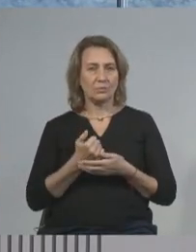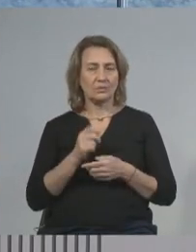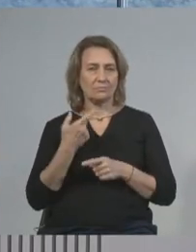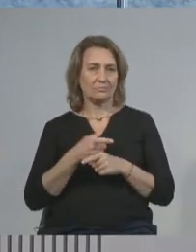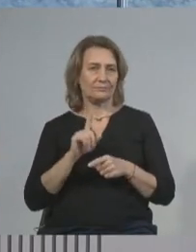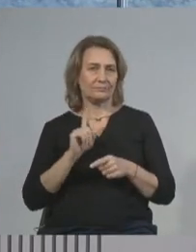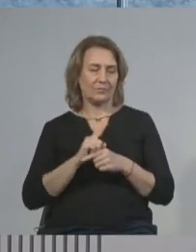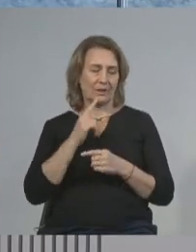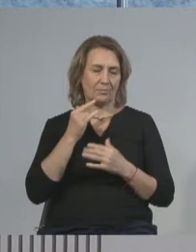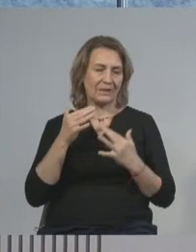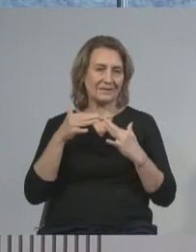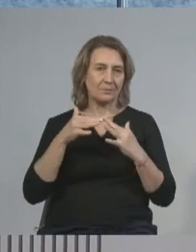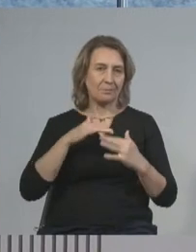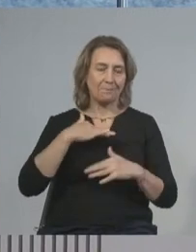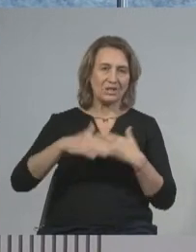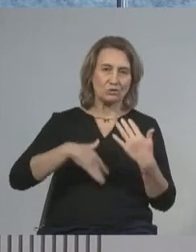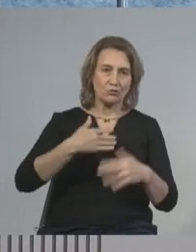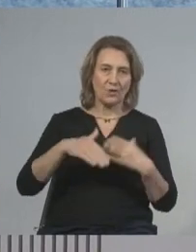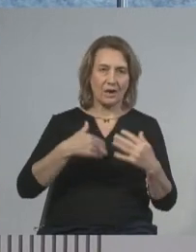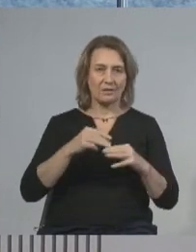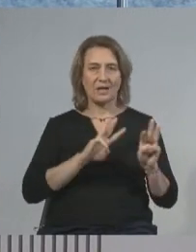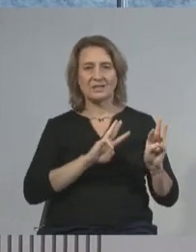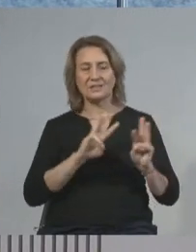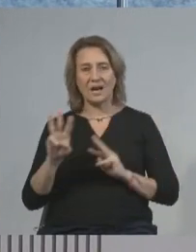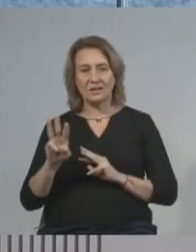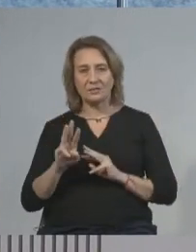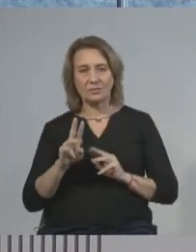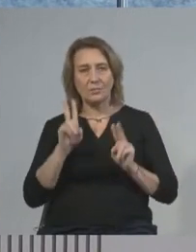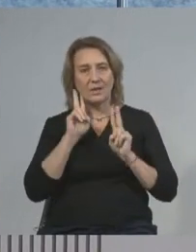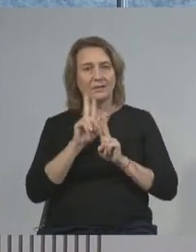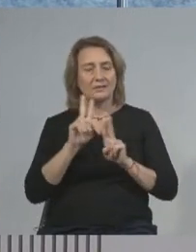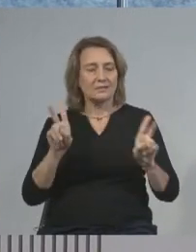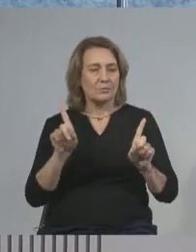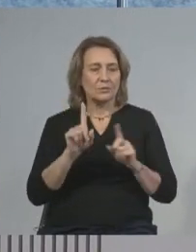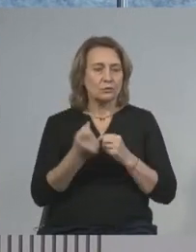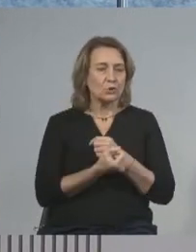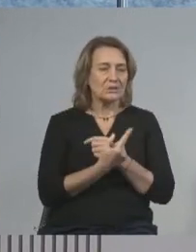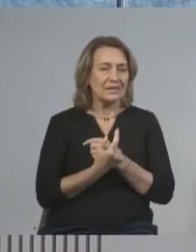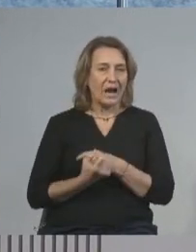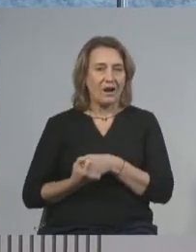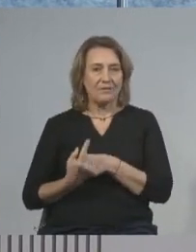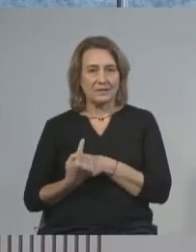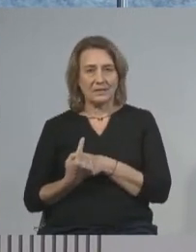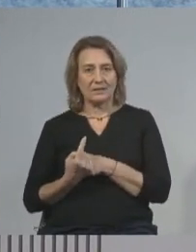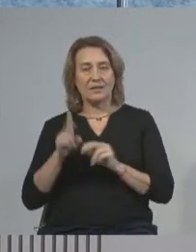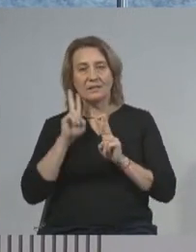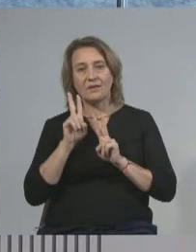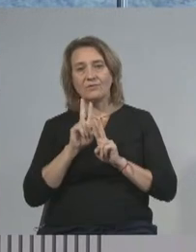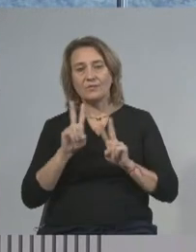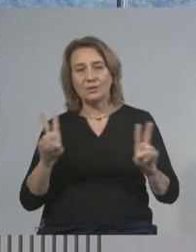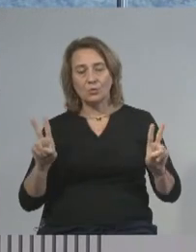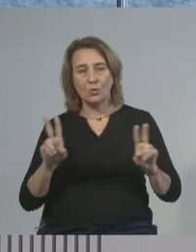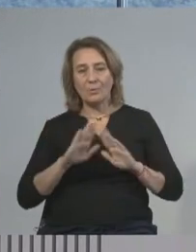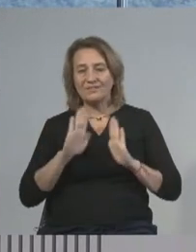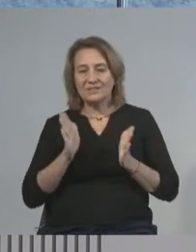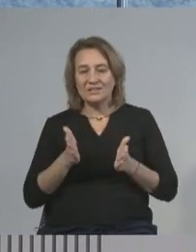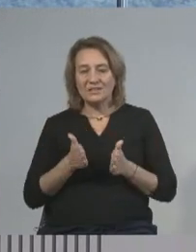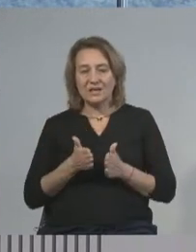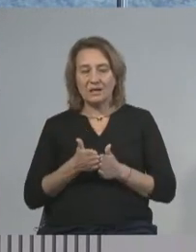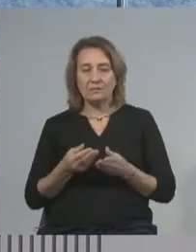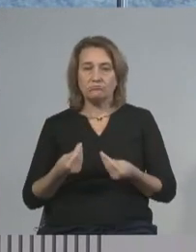who don't want to do that who don't want who don't know what will appear on their